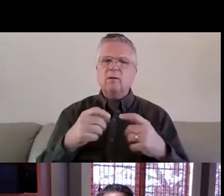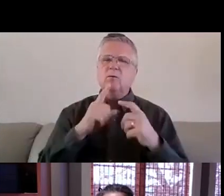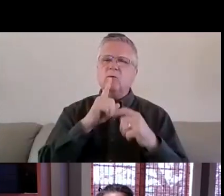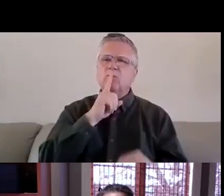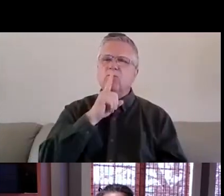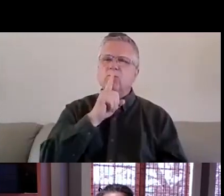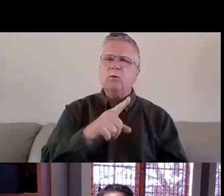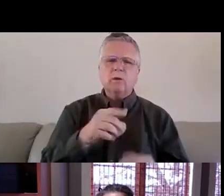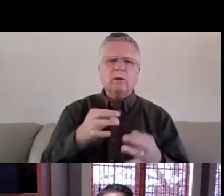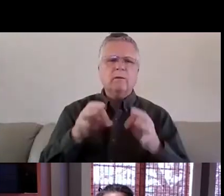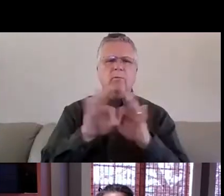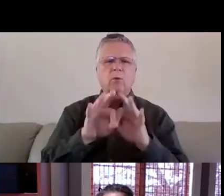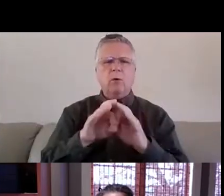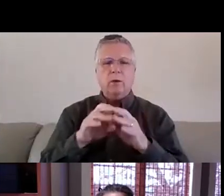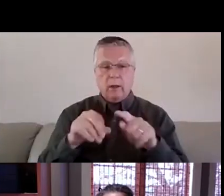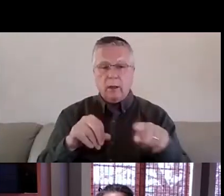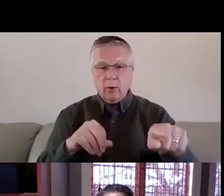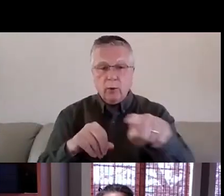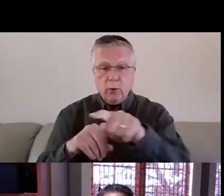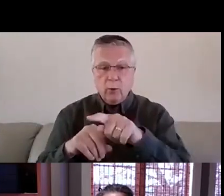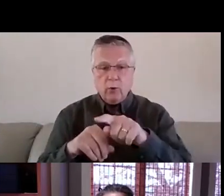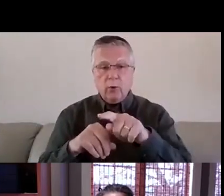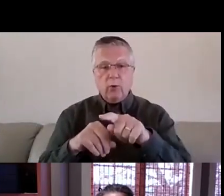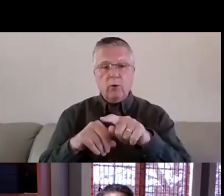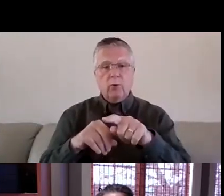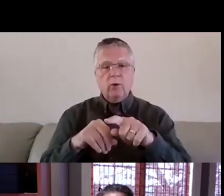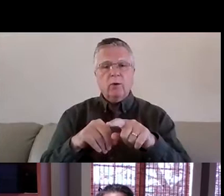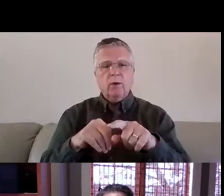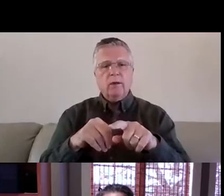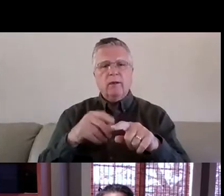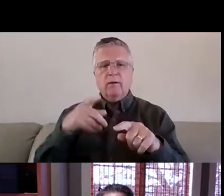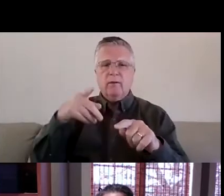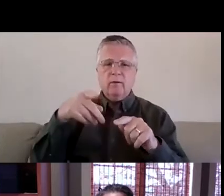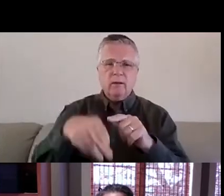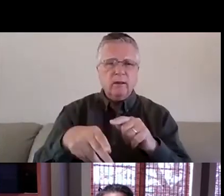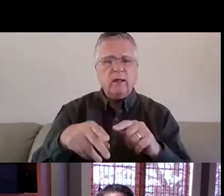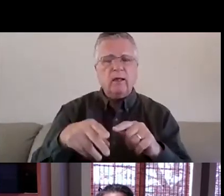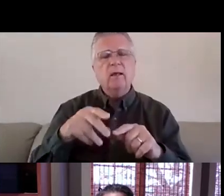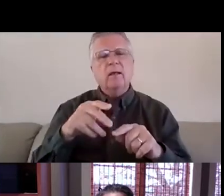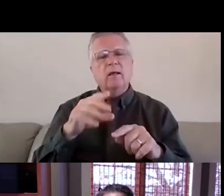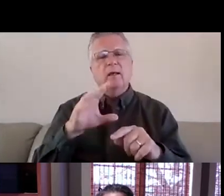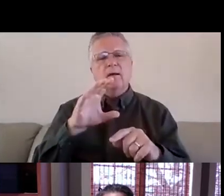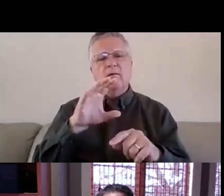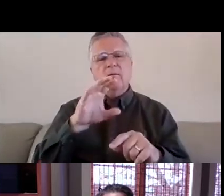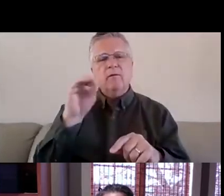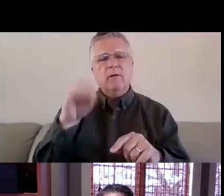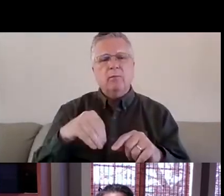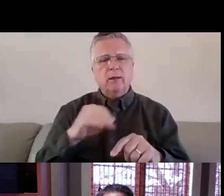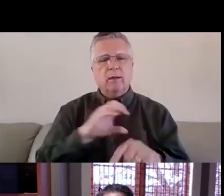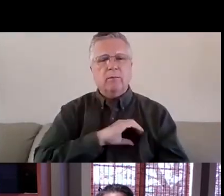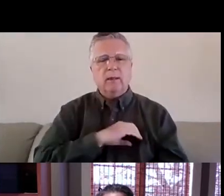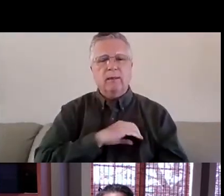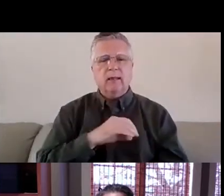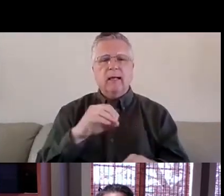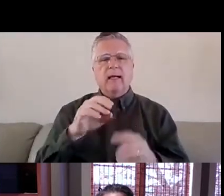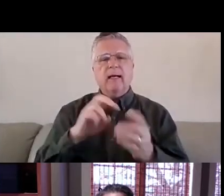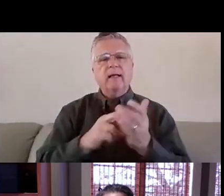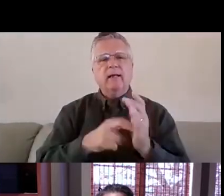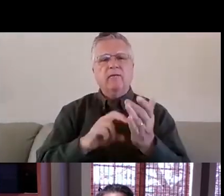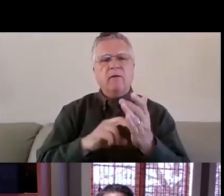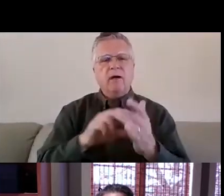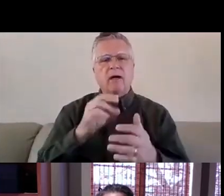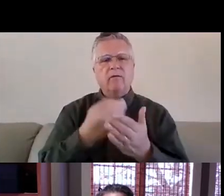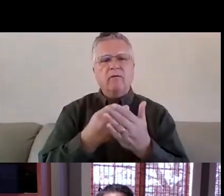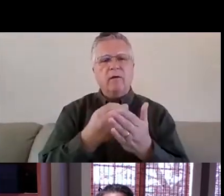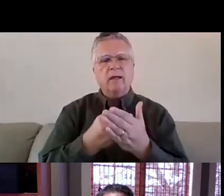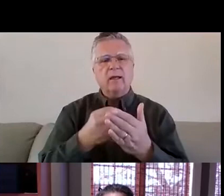that not only you defund the police by at least 50%, but also find funding. We're heading into a bigger budget crisis next